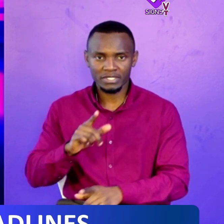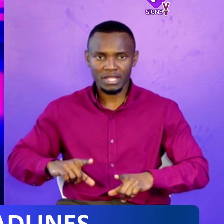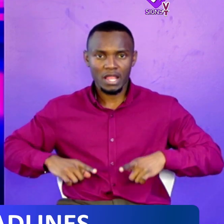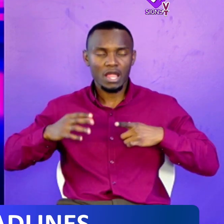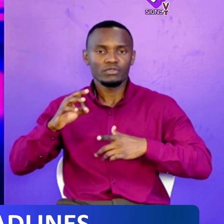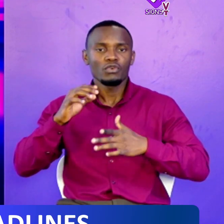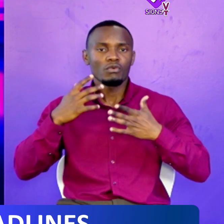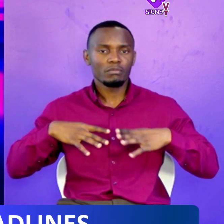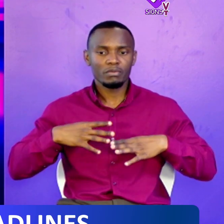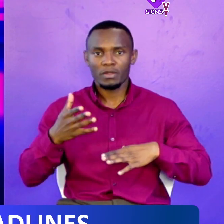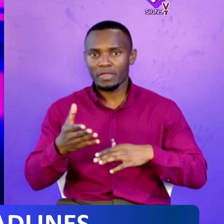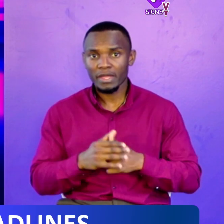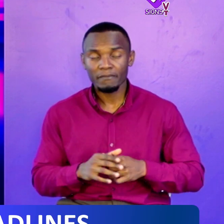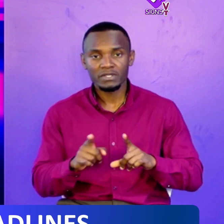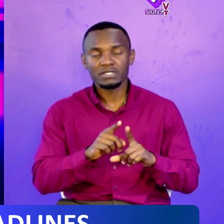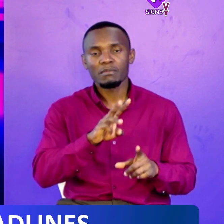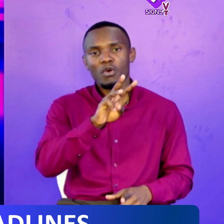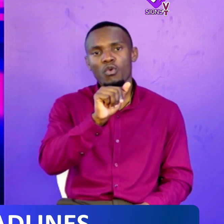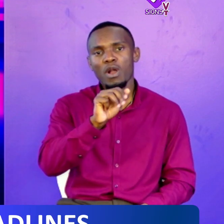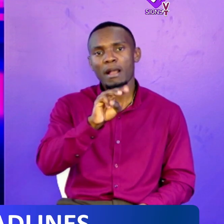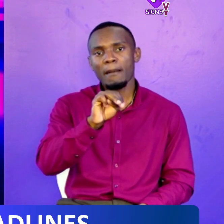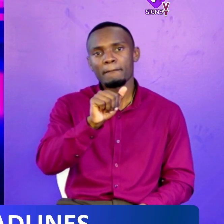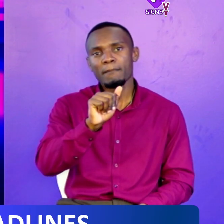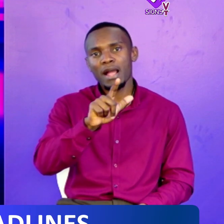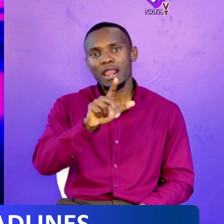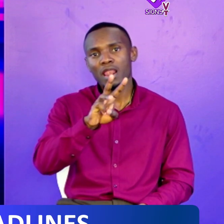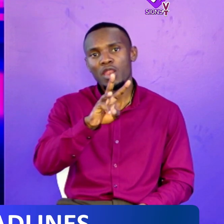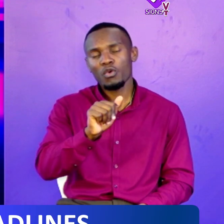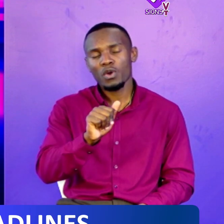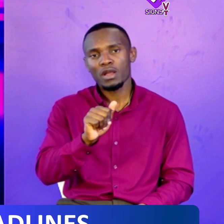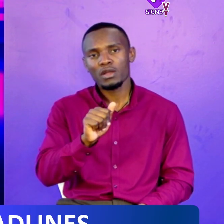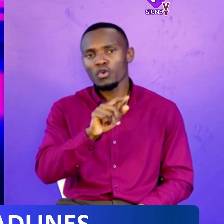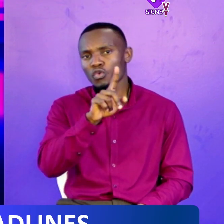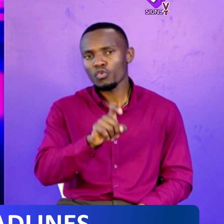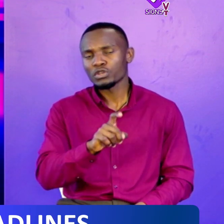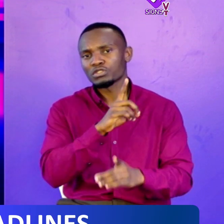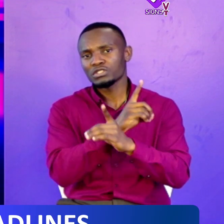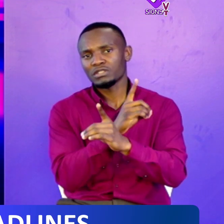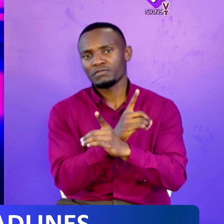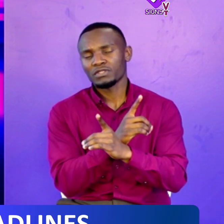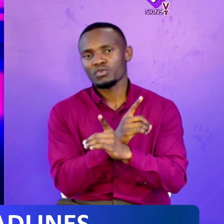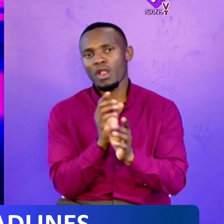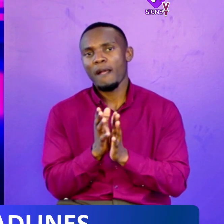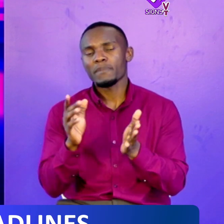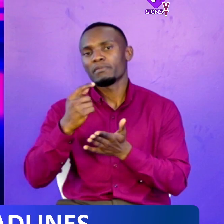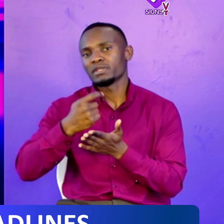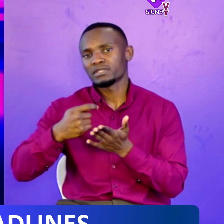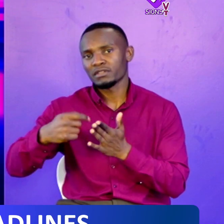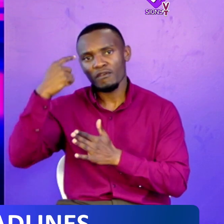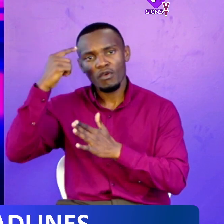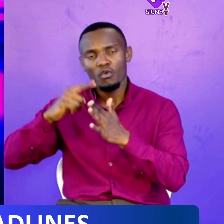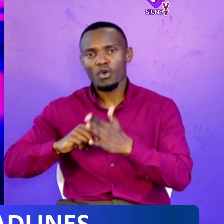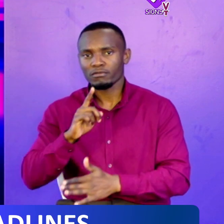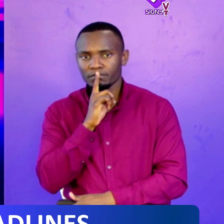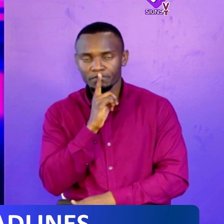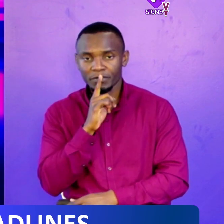Kenya party leader Eugene Wamalwa questioned the Defense Cabinet Secretary Soipan Tuya for not publicly addressing the matter and